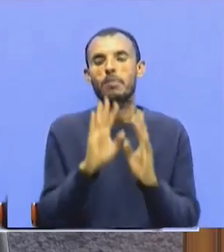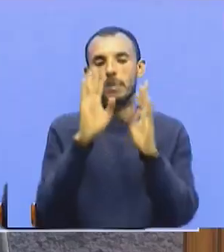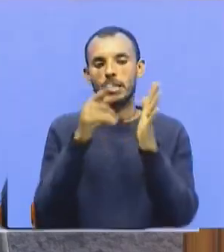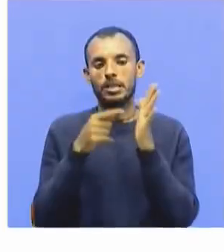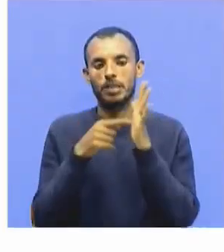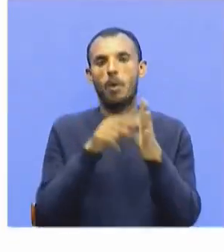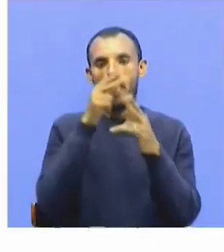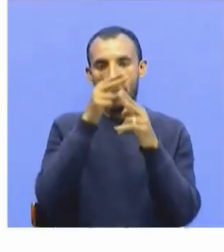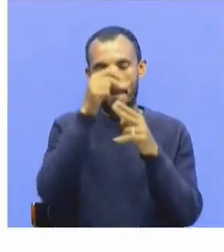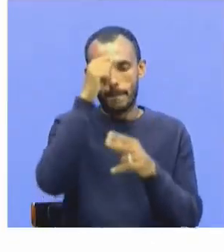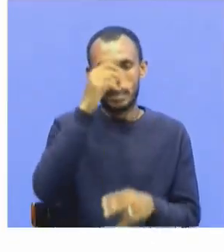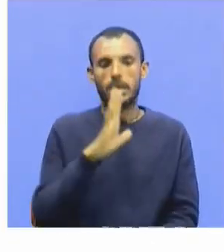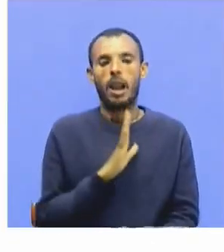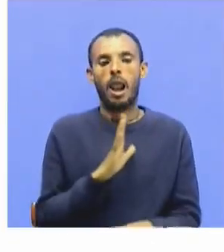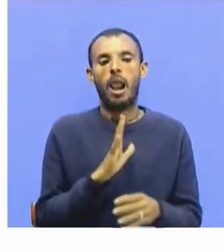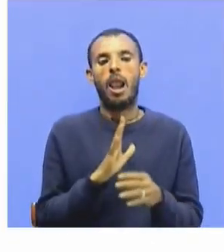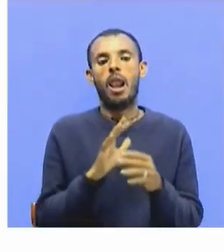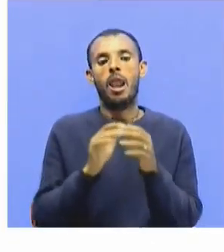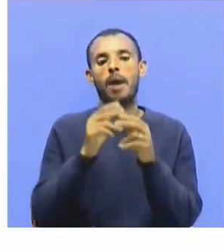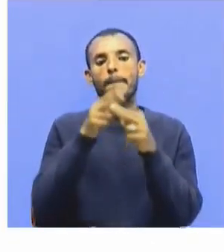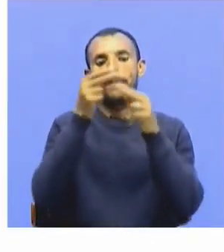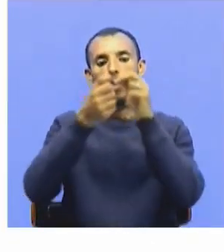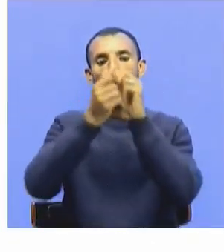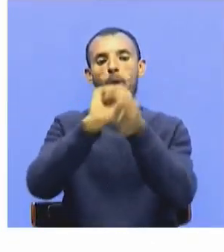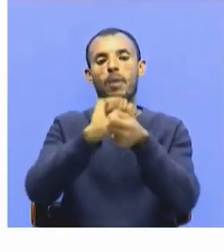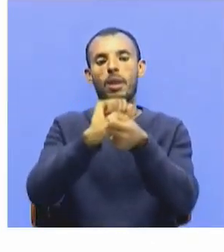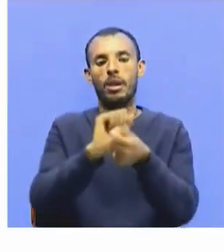something, students.